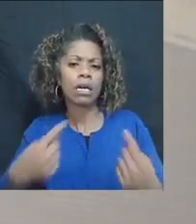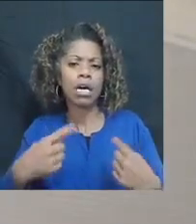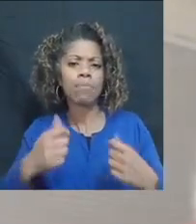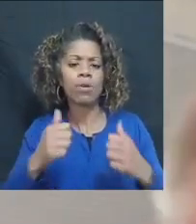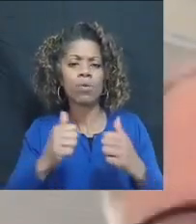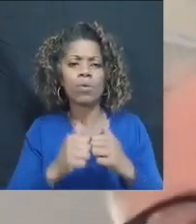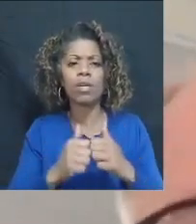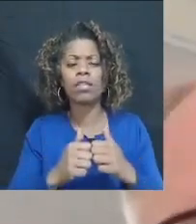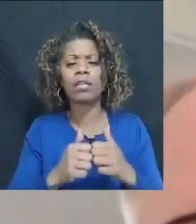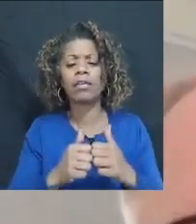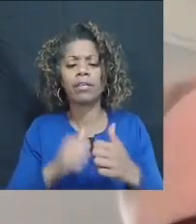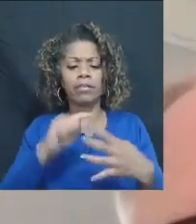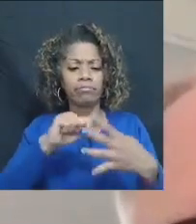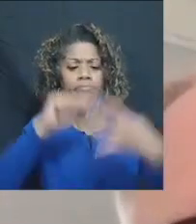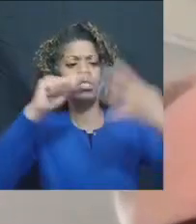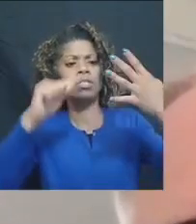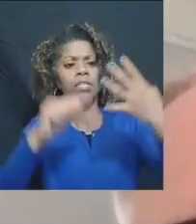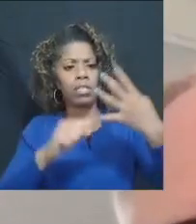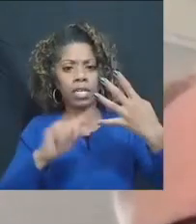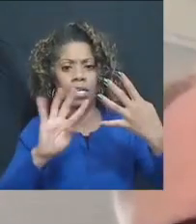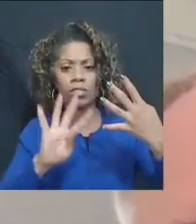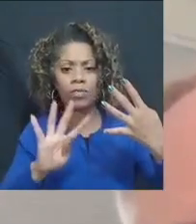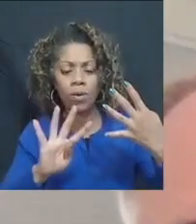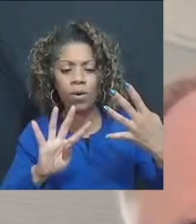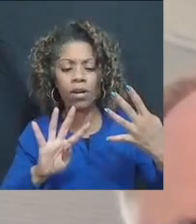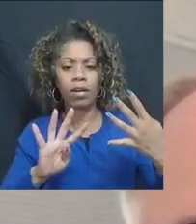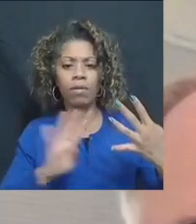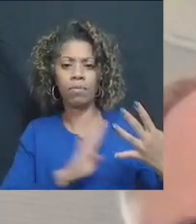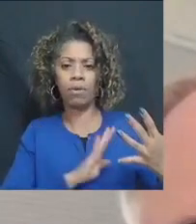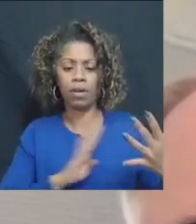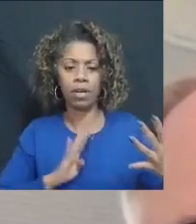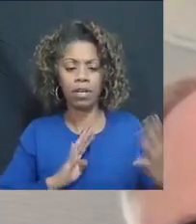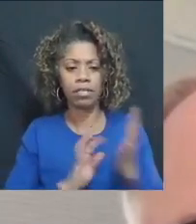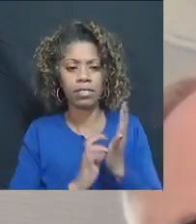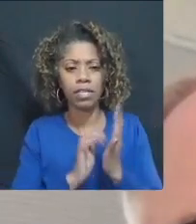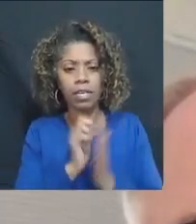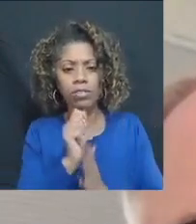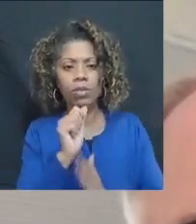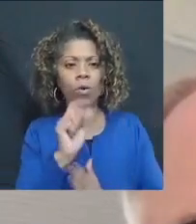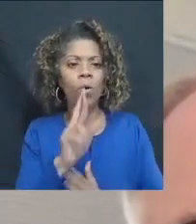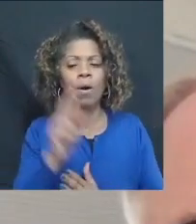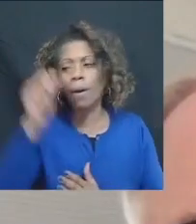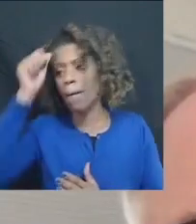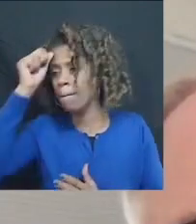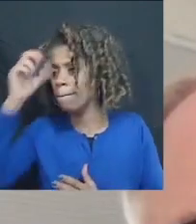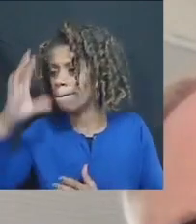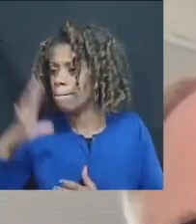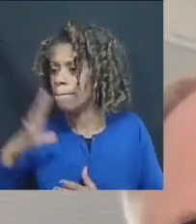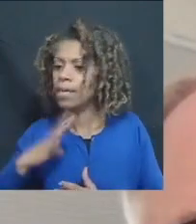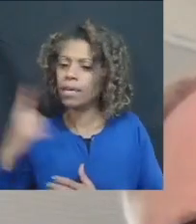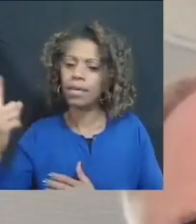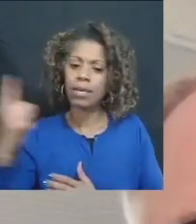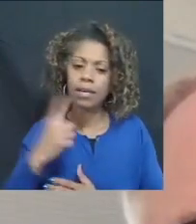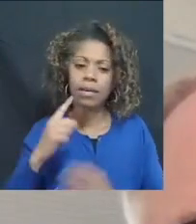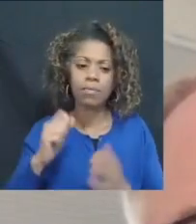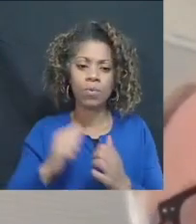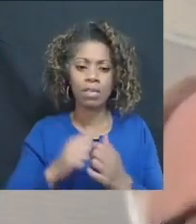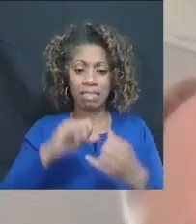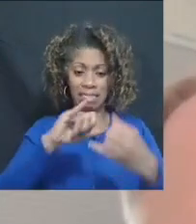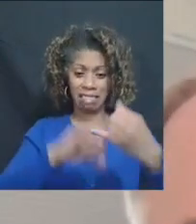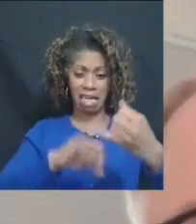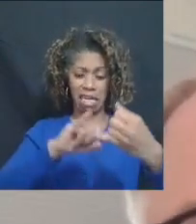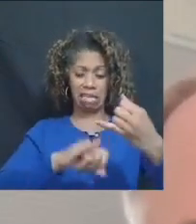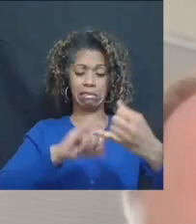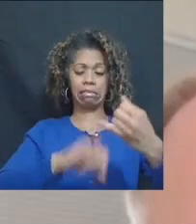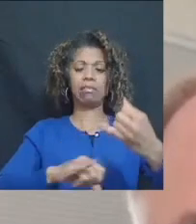severe peripheral vascular disease, mental illness. And I learned really early on that if I put the call out for help, people would answer